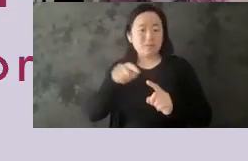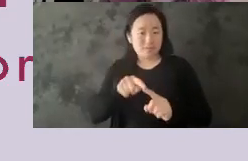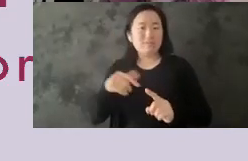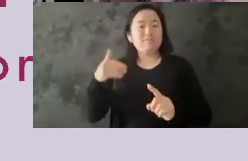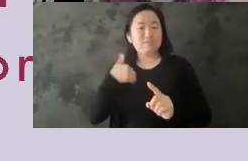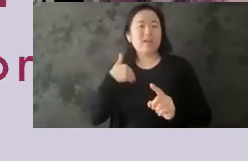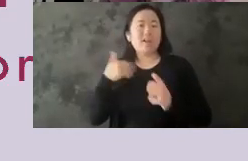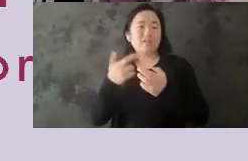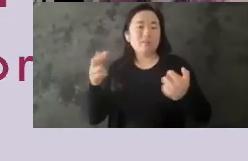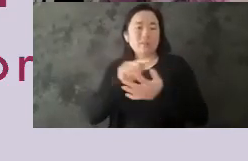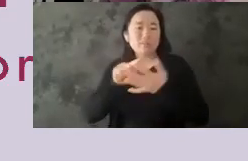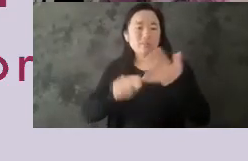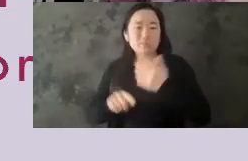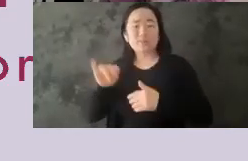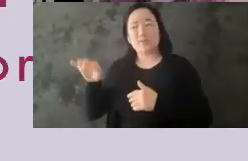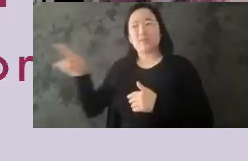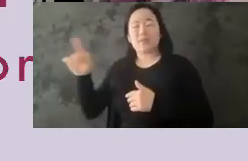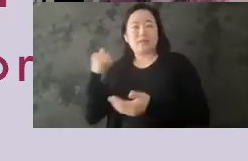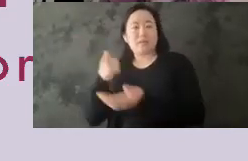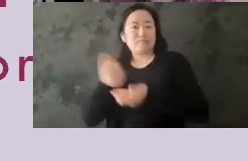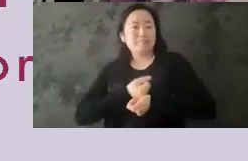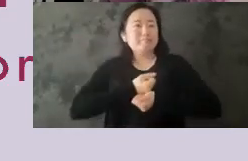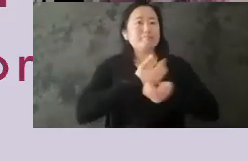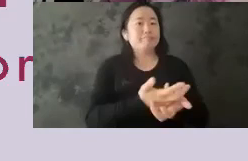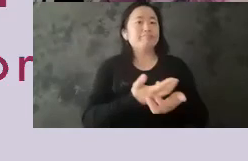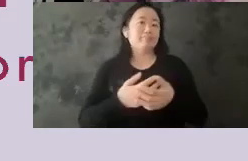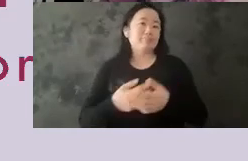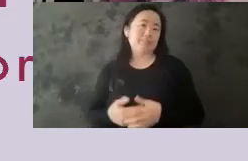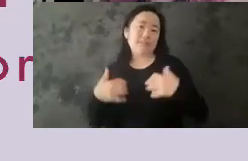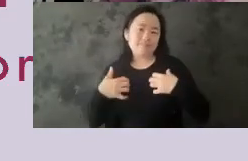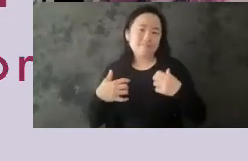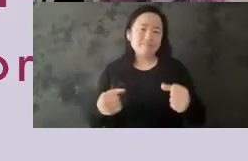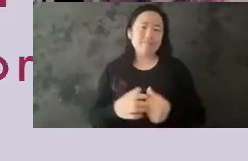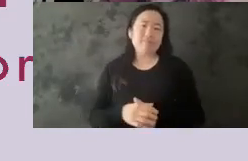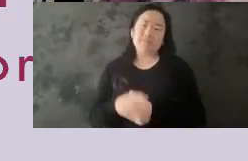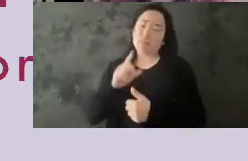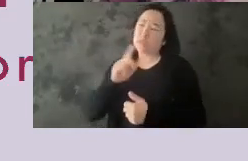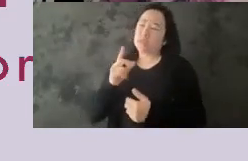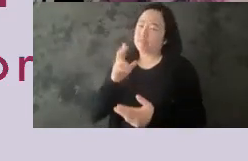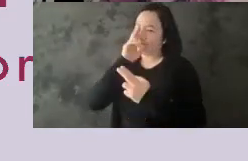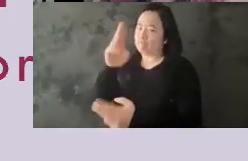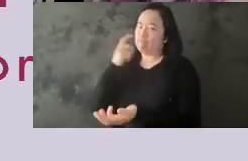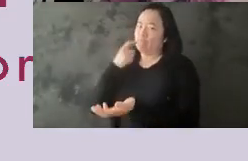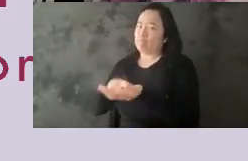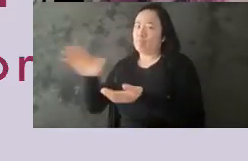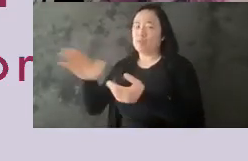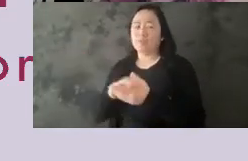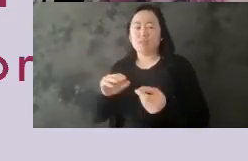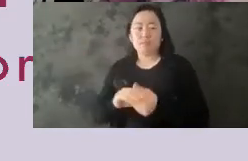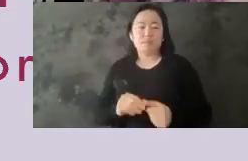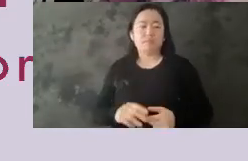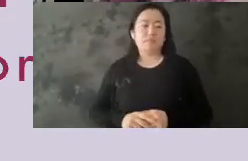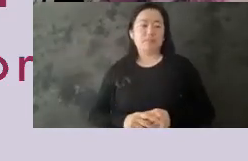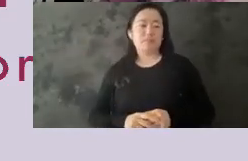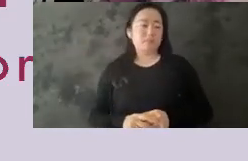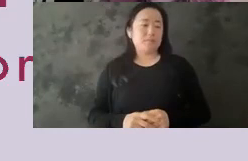for healing and self-expression, that's a way to kind of honor their stories too. And then the next one is